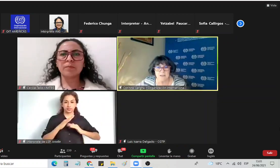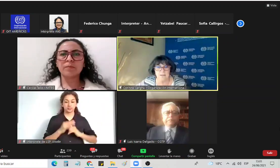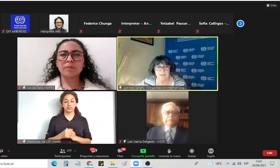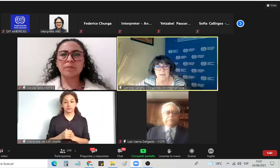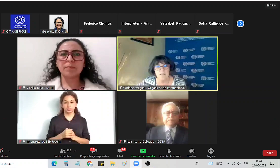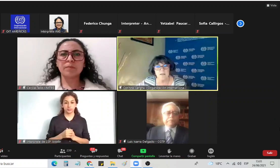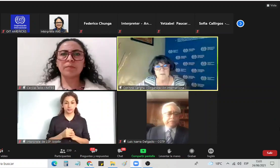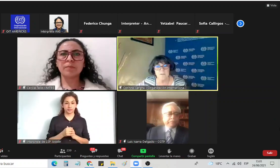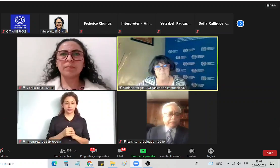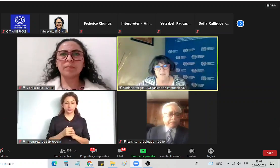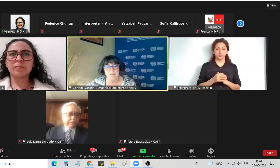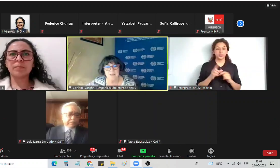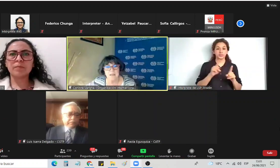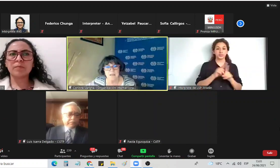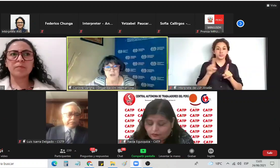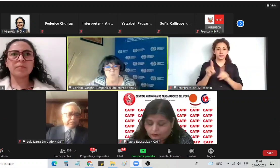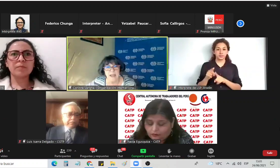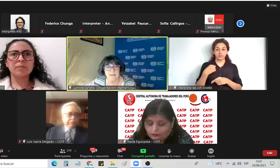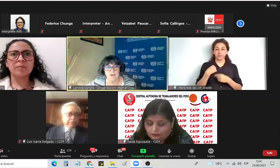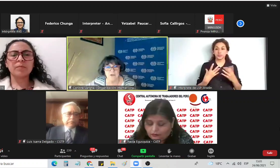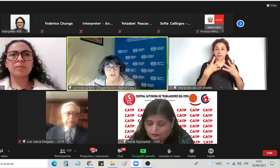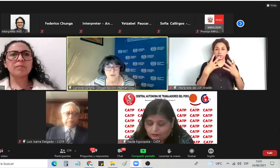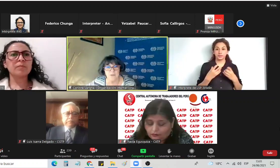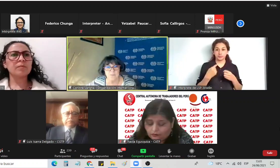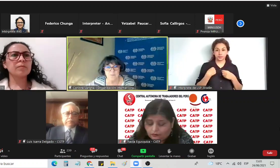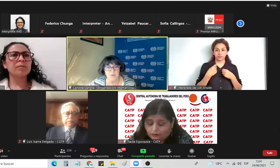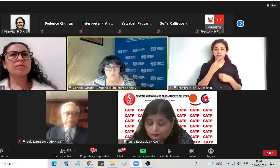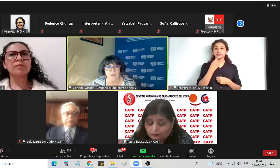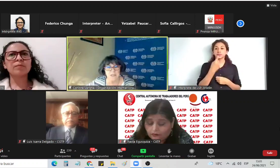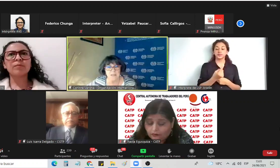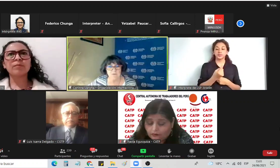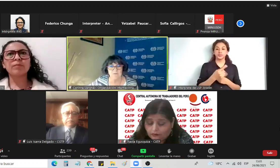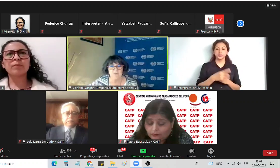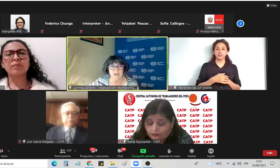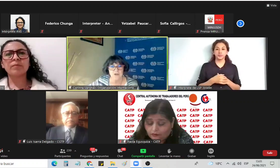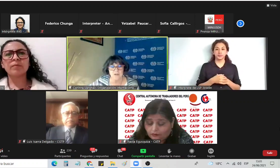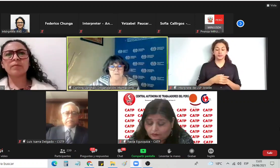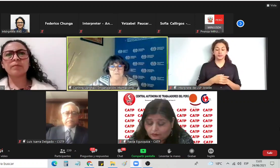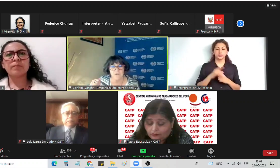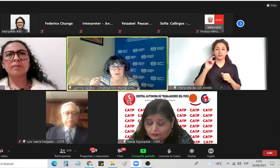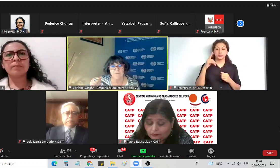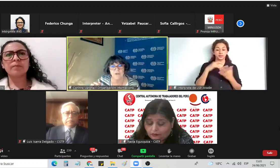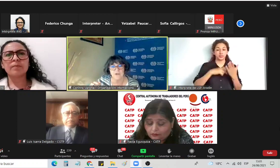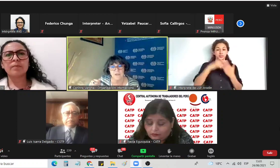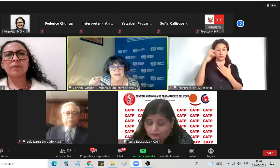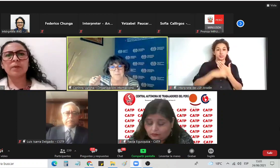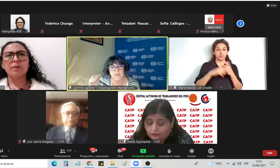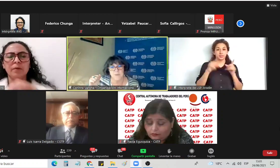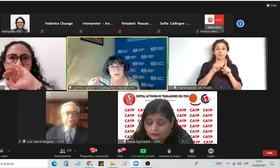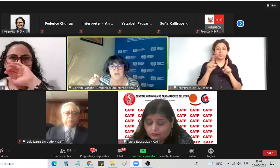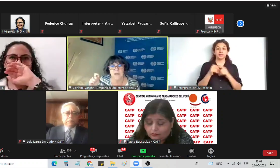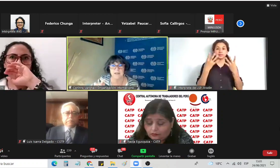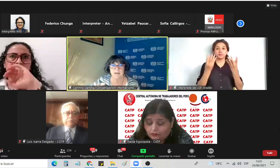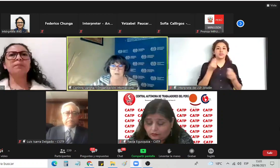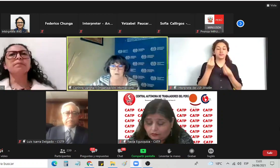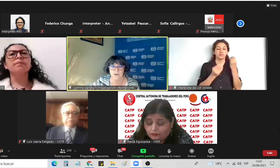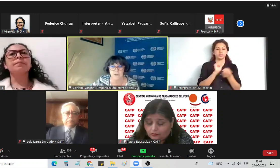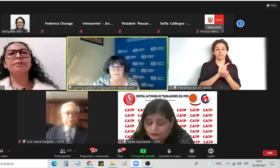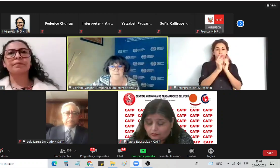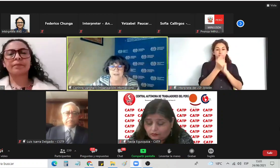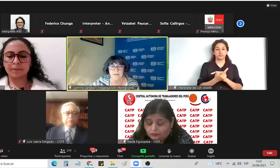mention uh the that your plan touches about promoting the ratification of the convention on labor inspection in